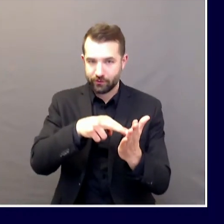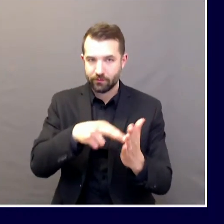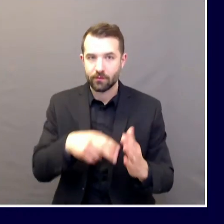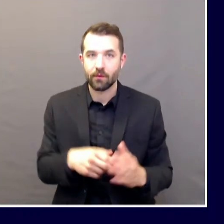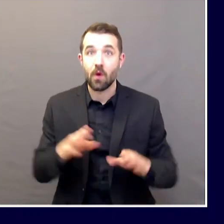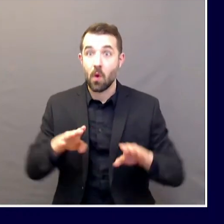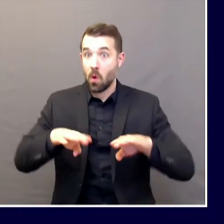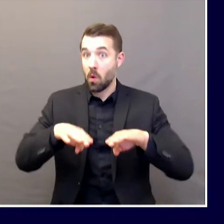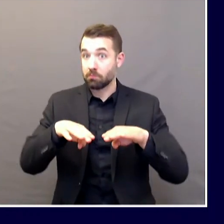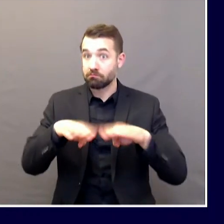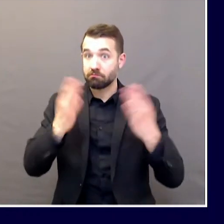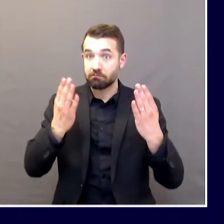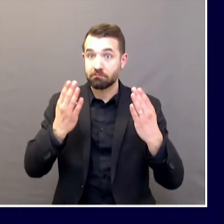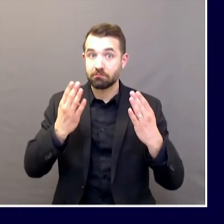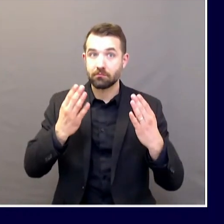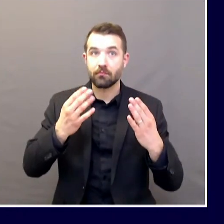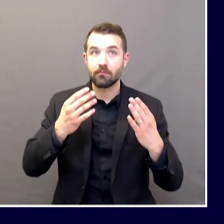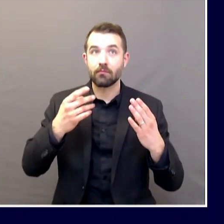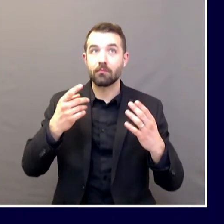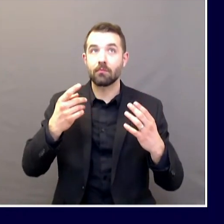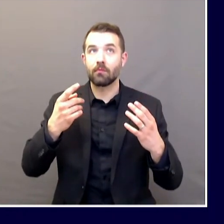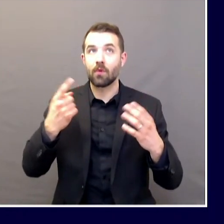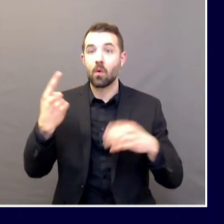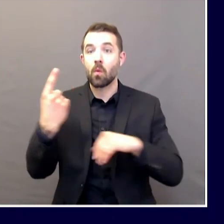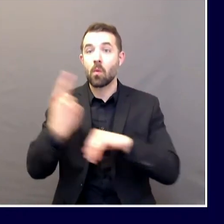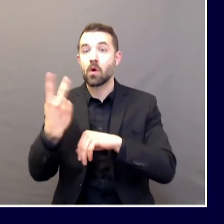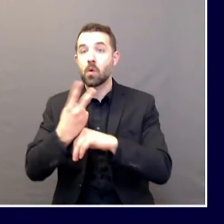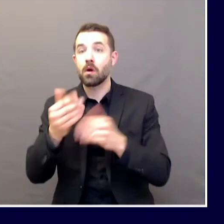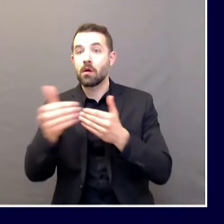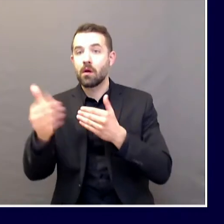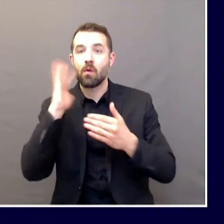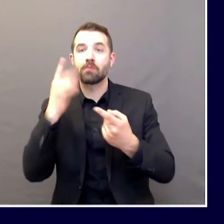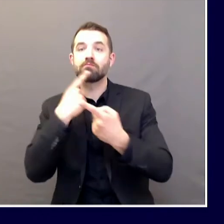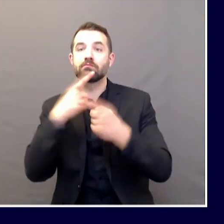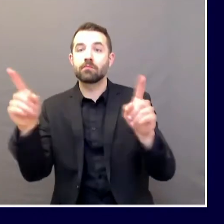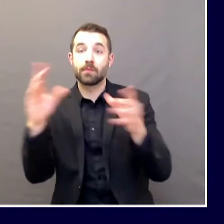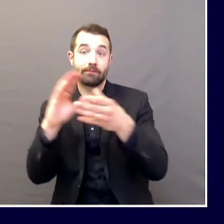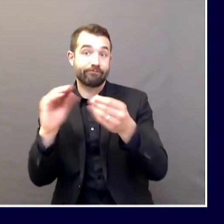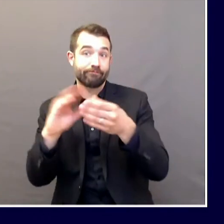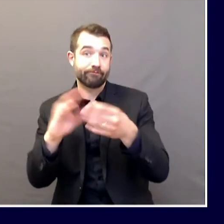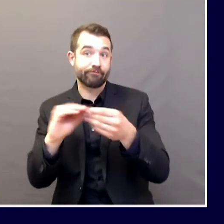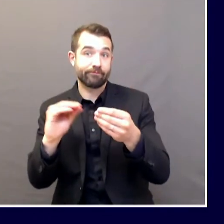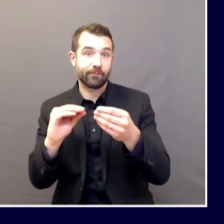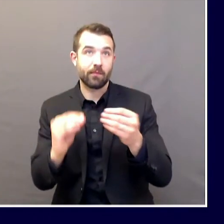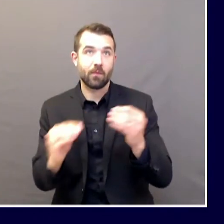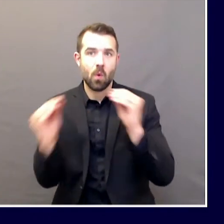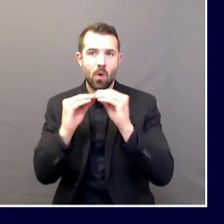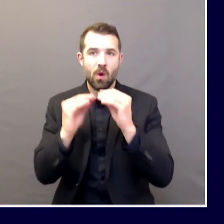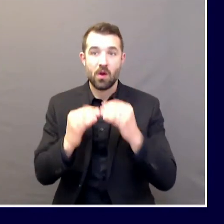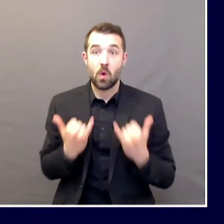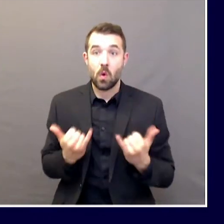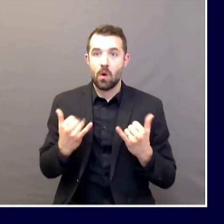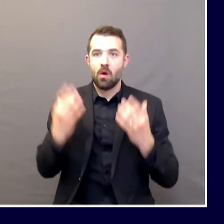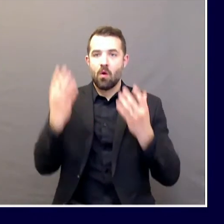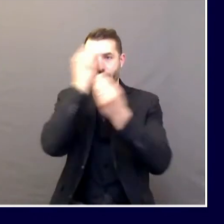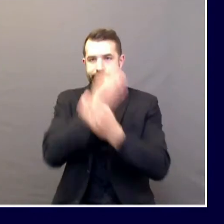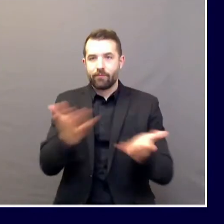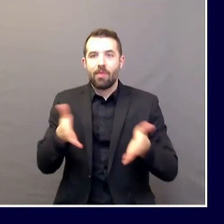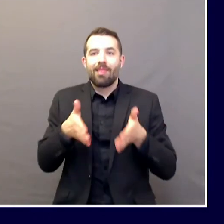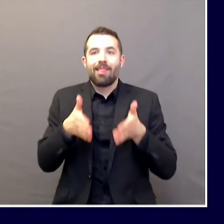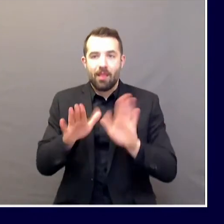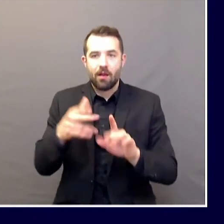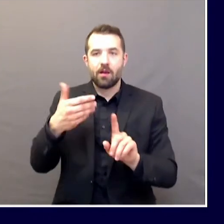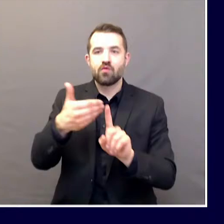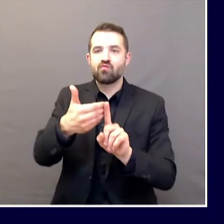in the next day or so, Jessica, but we are opening up the system to allow folks to pre-register.